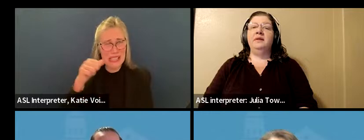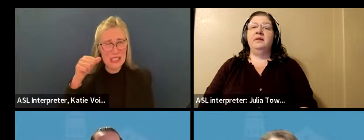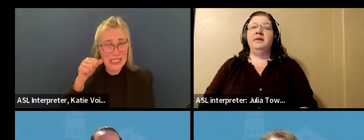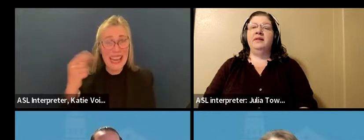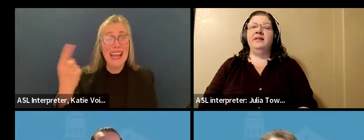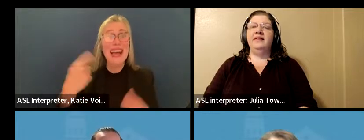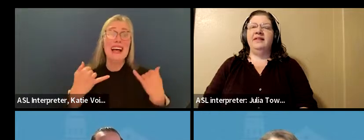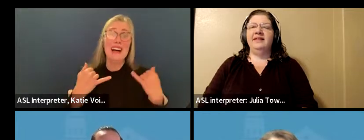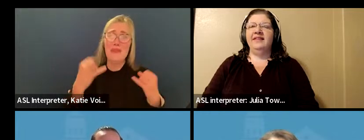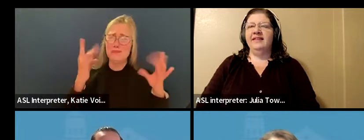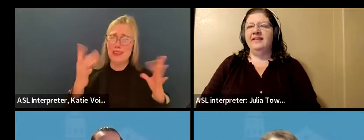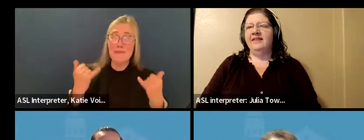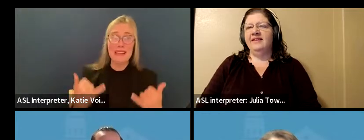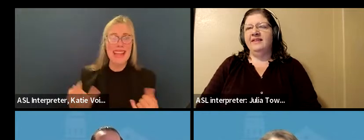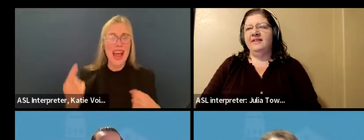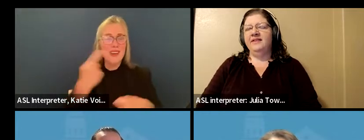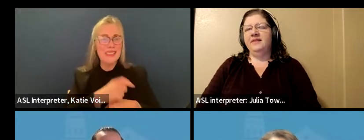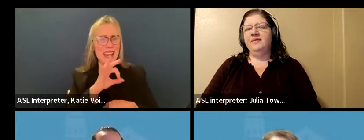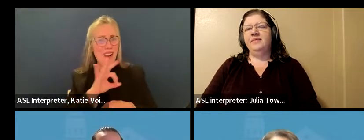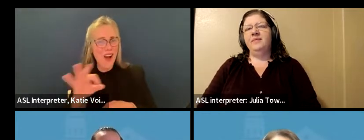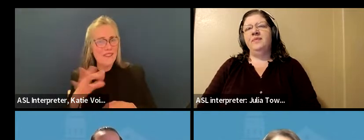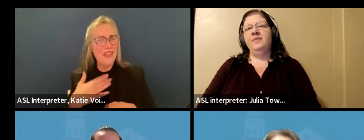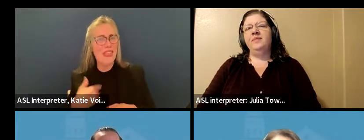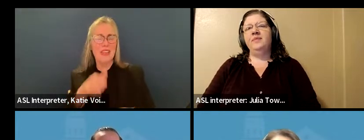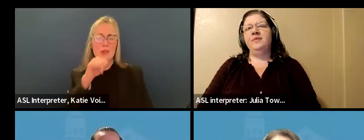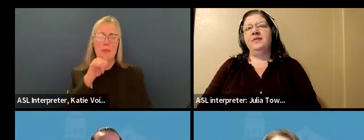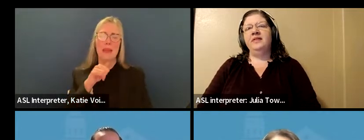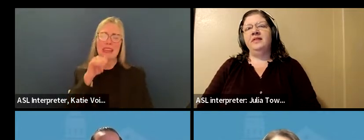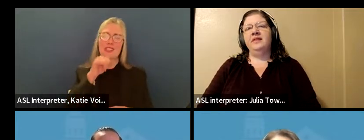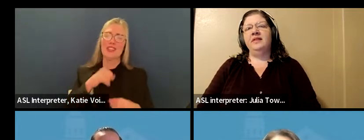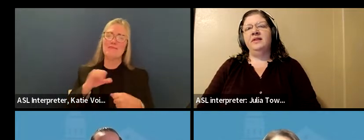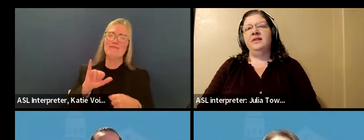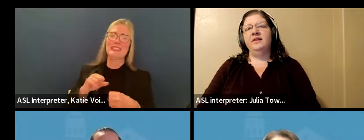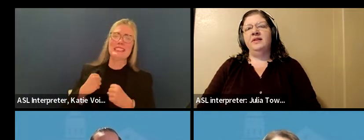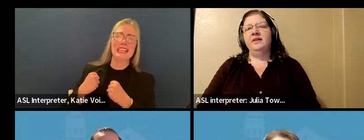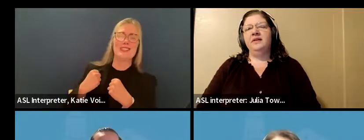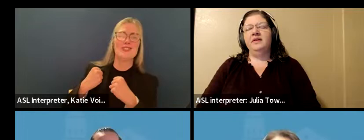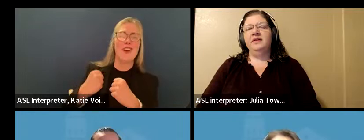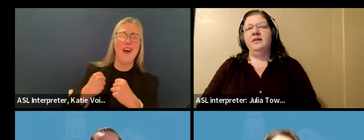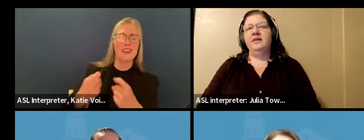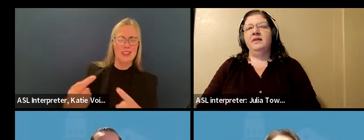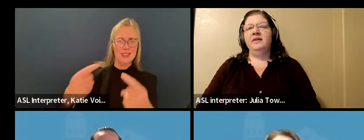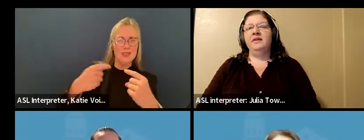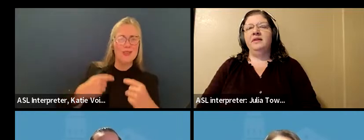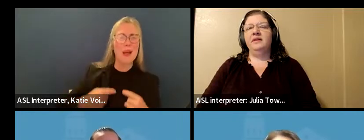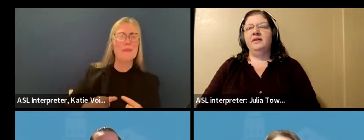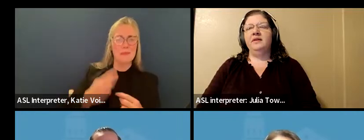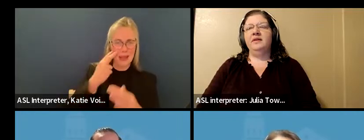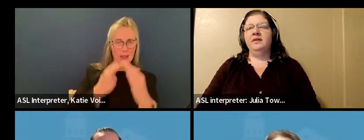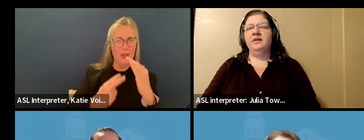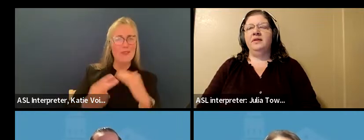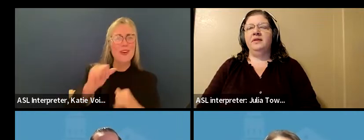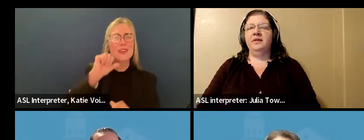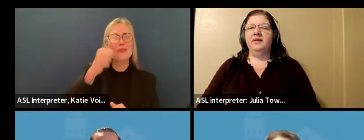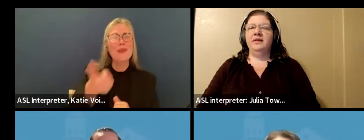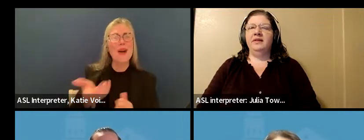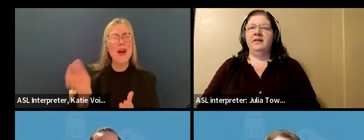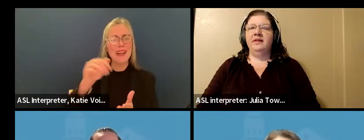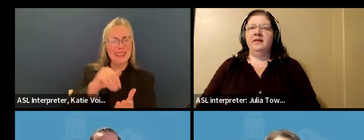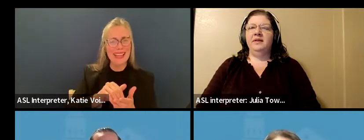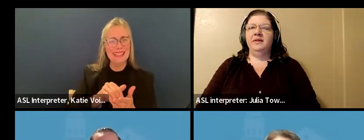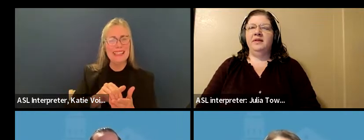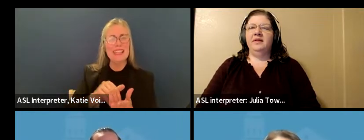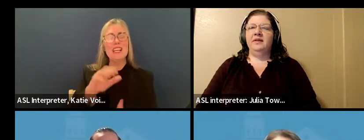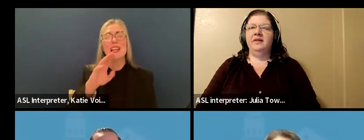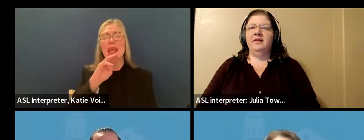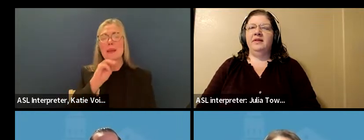and so just thank you for being patient with us and doing that and staying strong. And looking forward to you coming back to class tomorrow. And again, as Ms. Alvarez